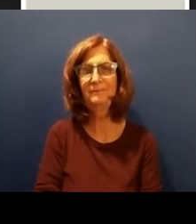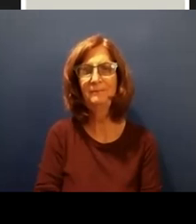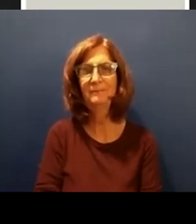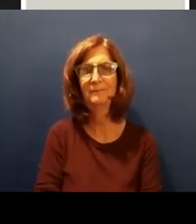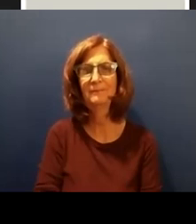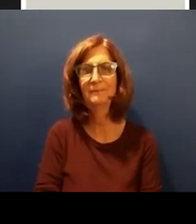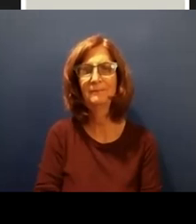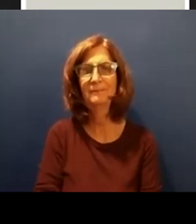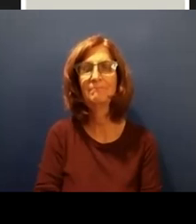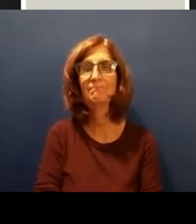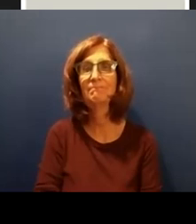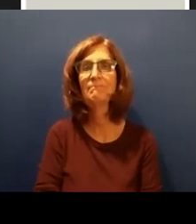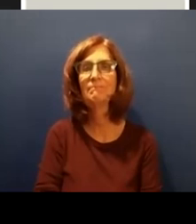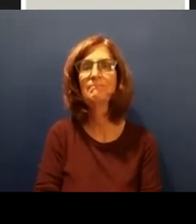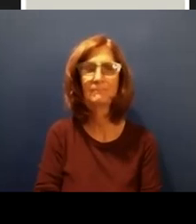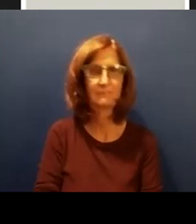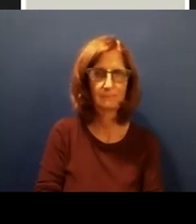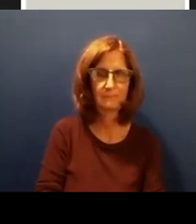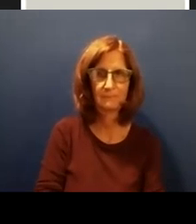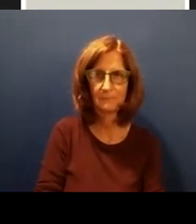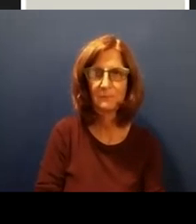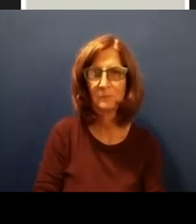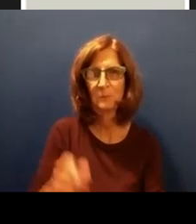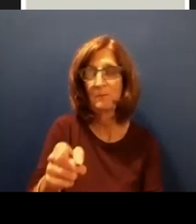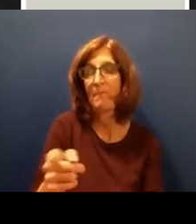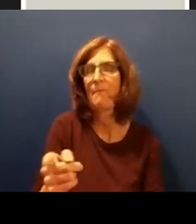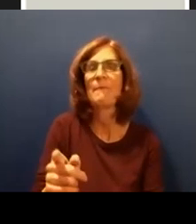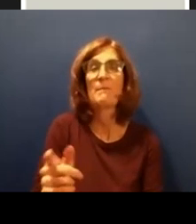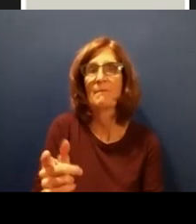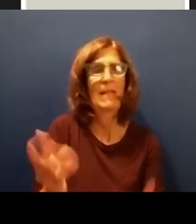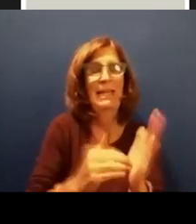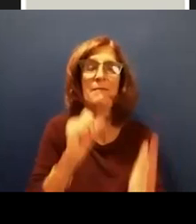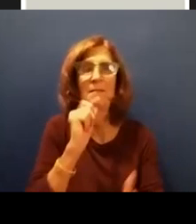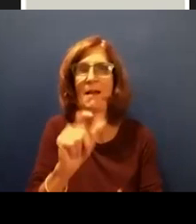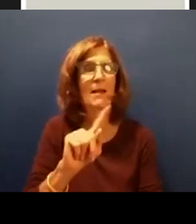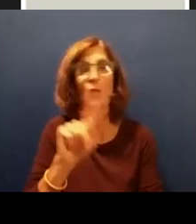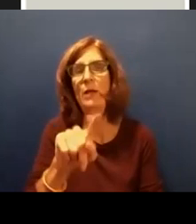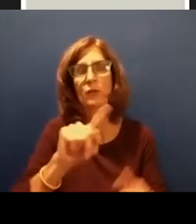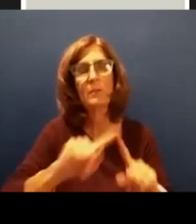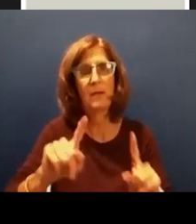Just another, and I guess this is also not a question, but more of an observation, but